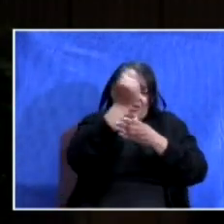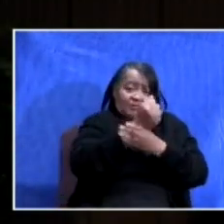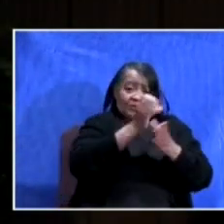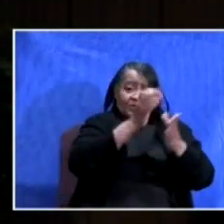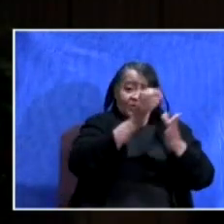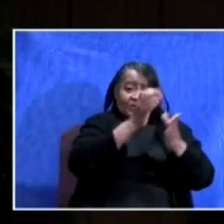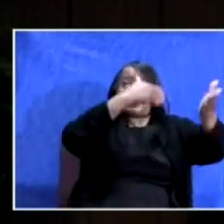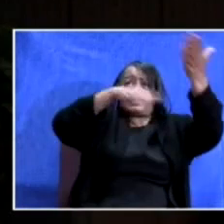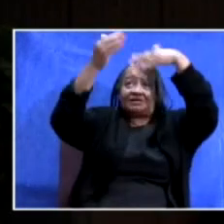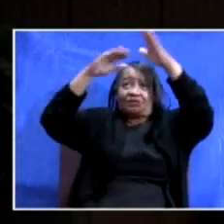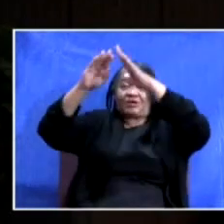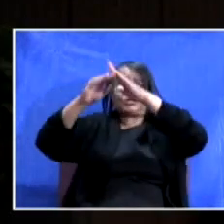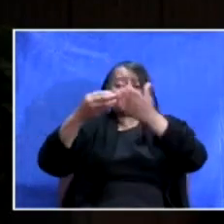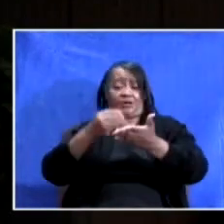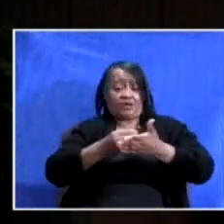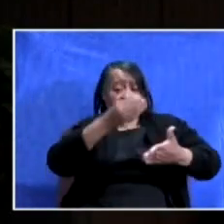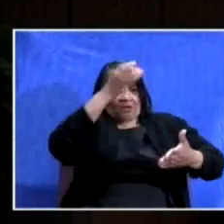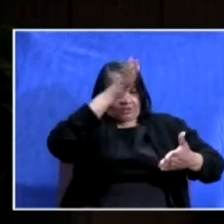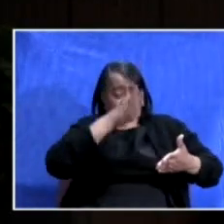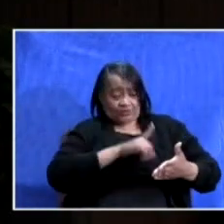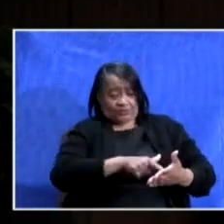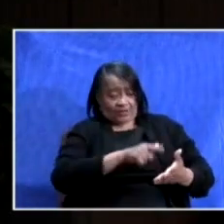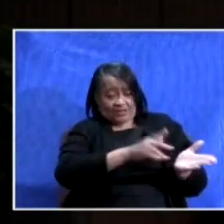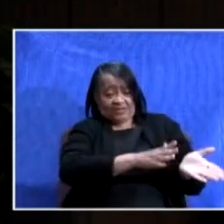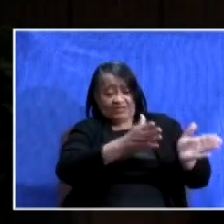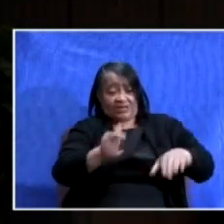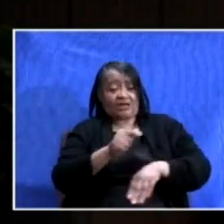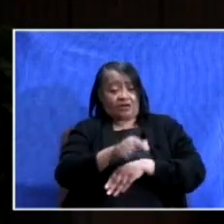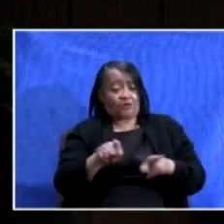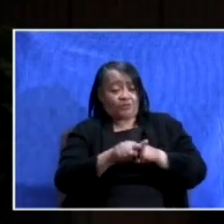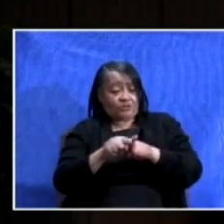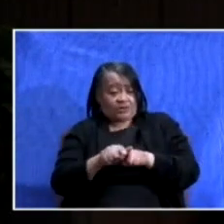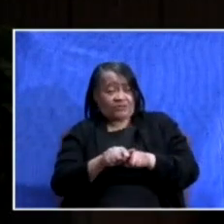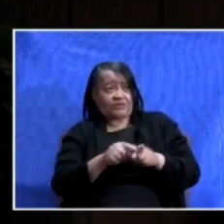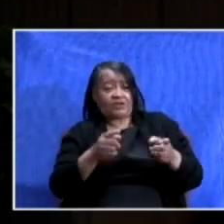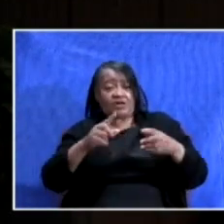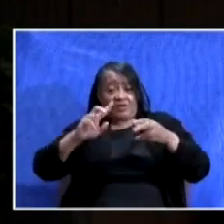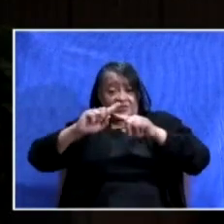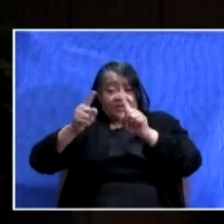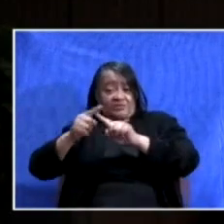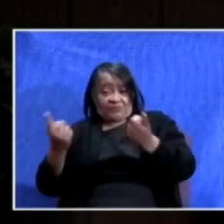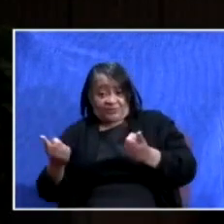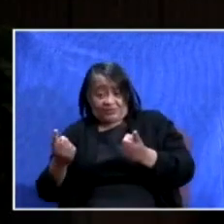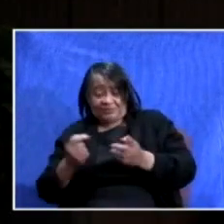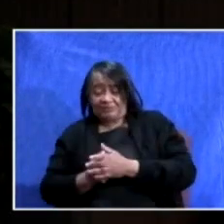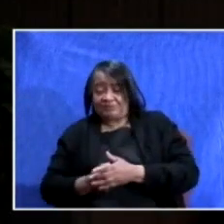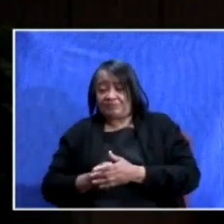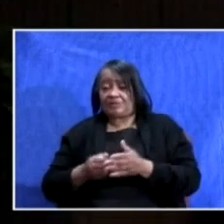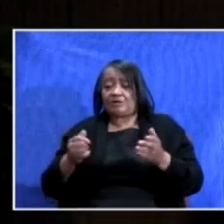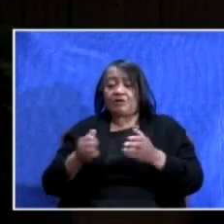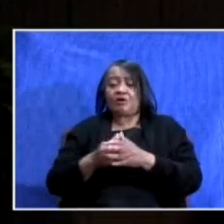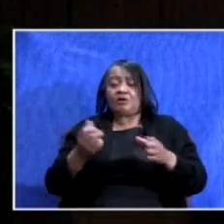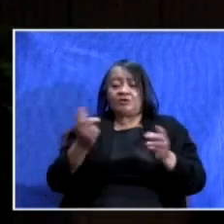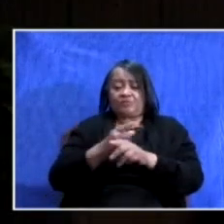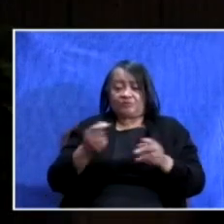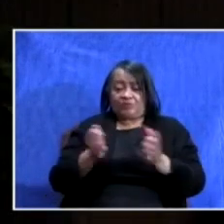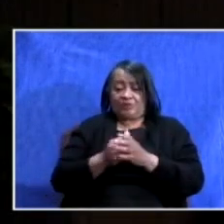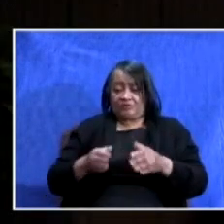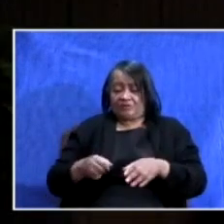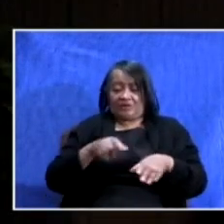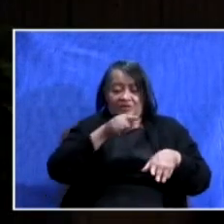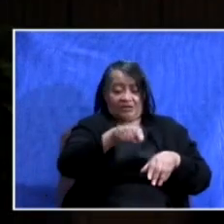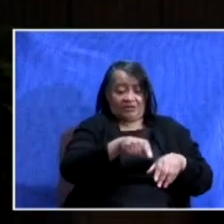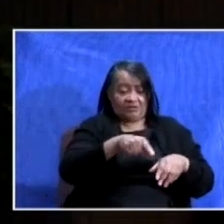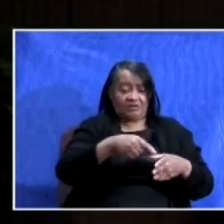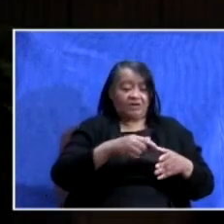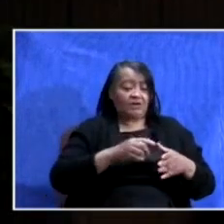side. The rich man also died, notice the difference in verse 22, and was